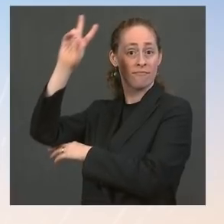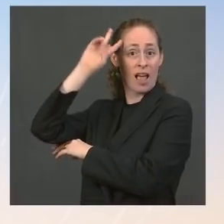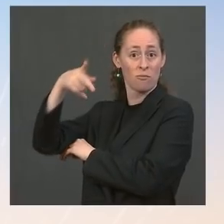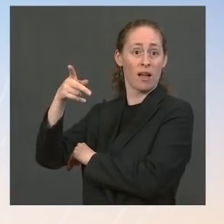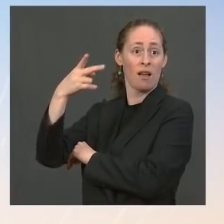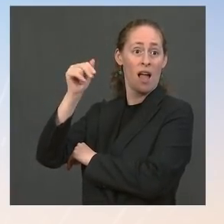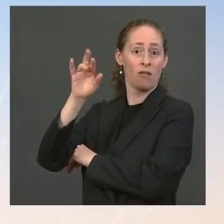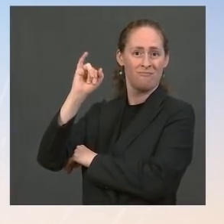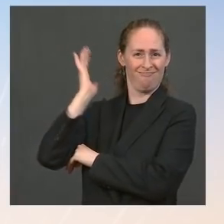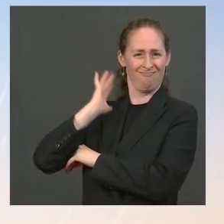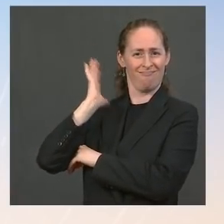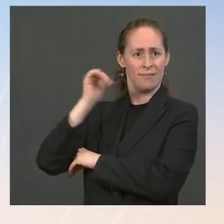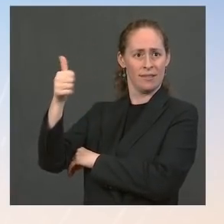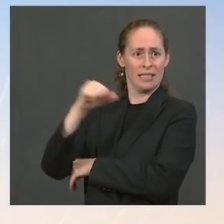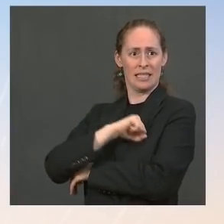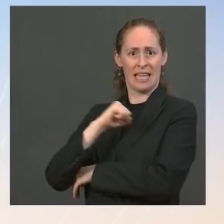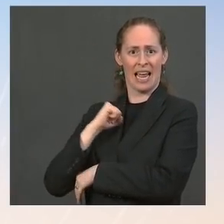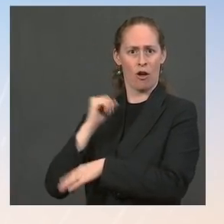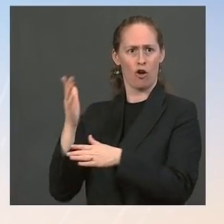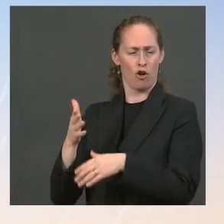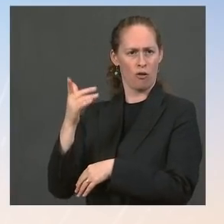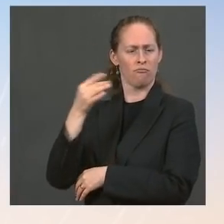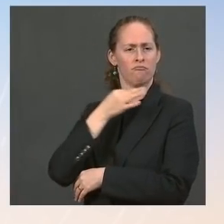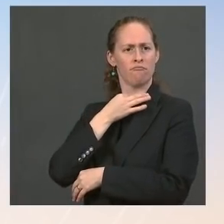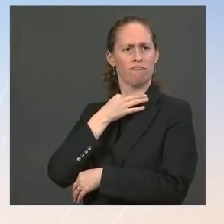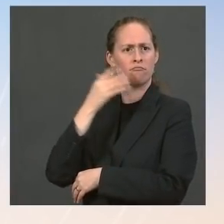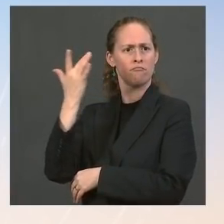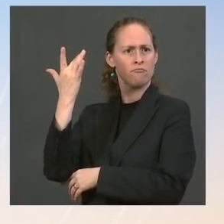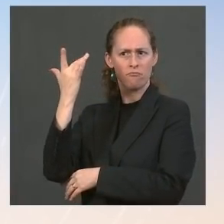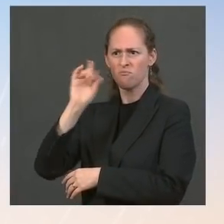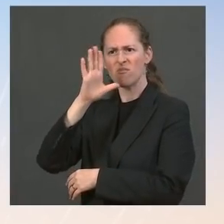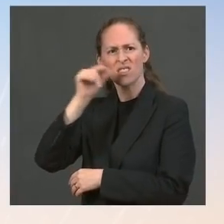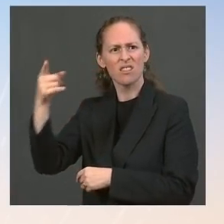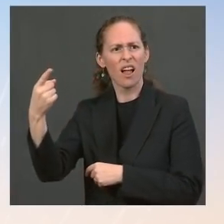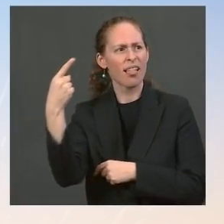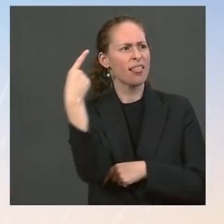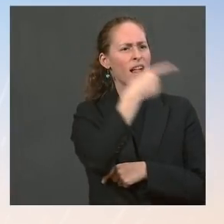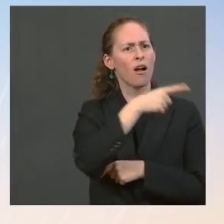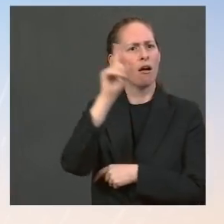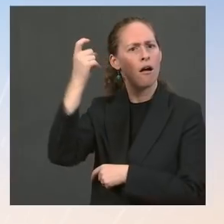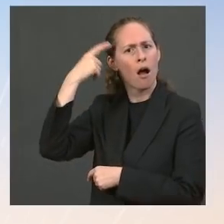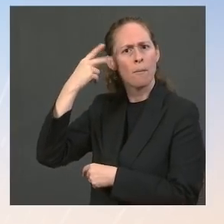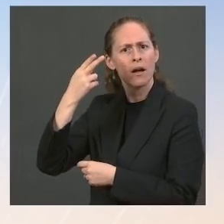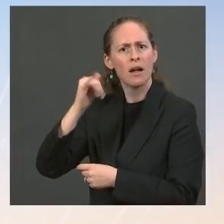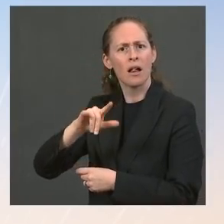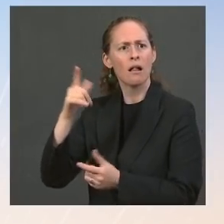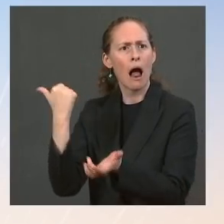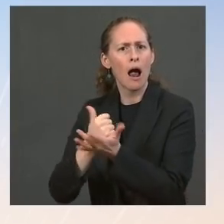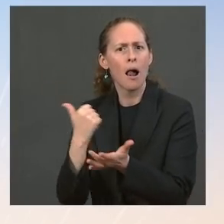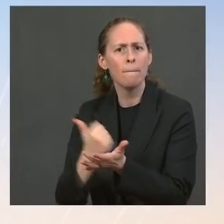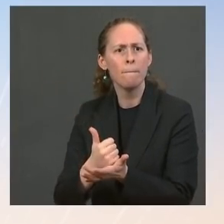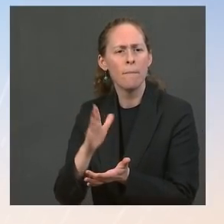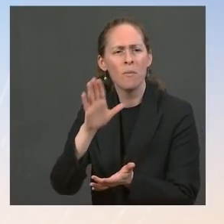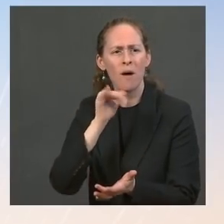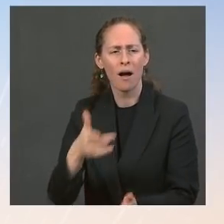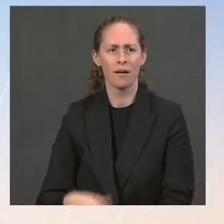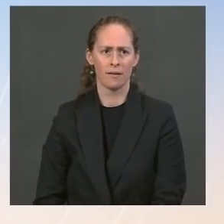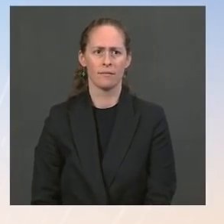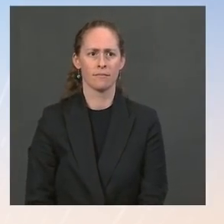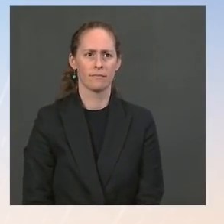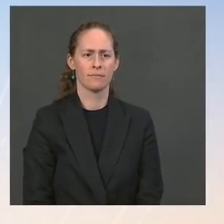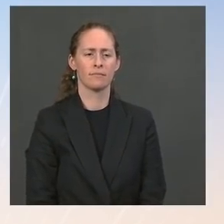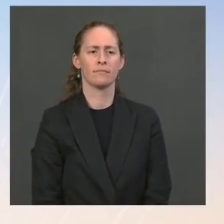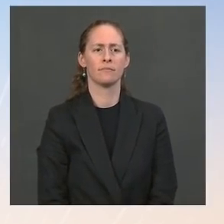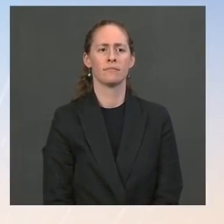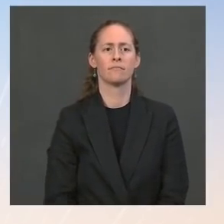year. Yeah. Why isn't she on the Hill helping to broker this deal? Well, the vice president had the CBC over, the CHC